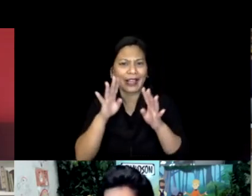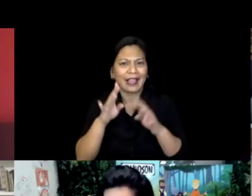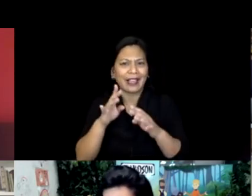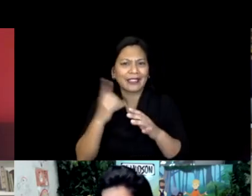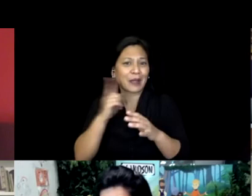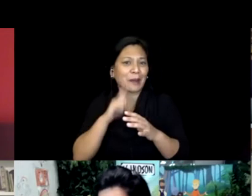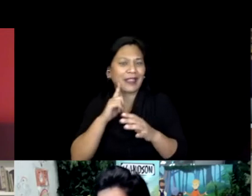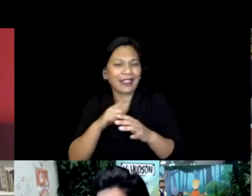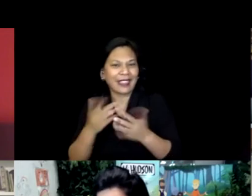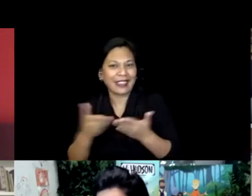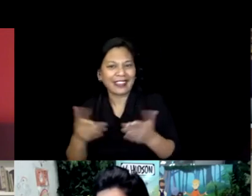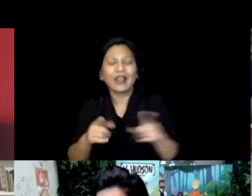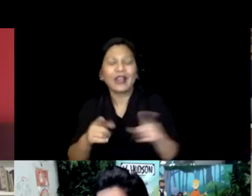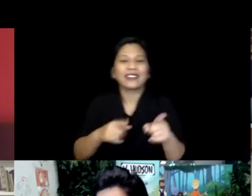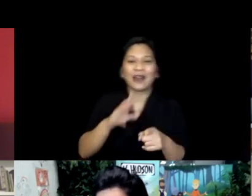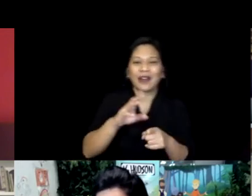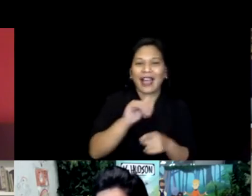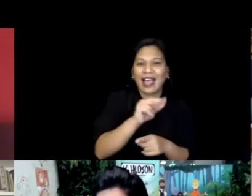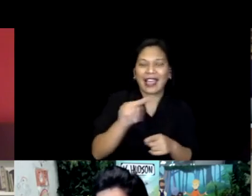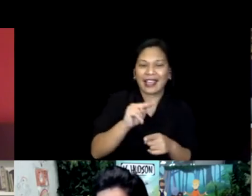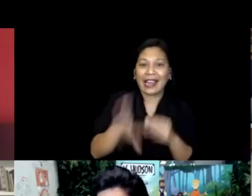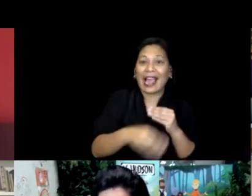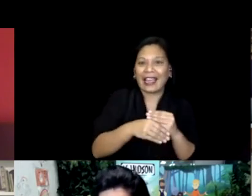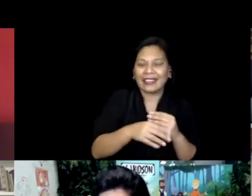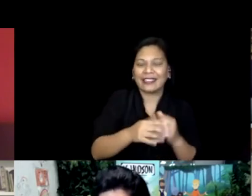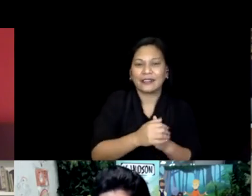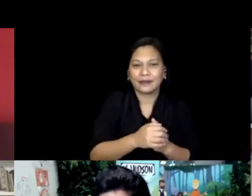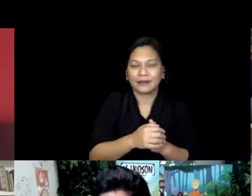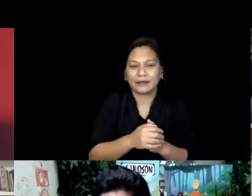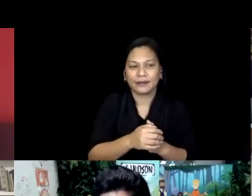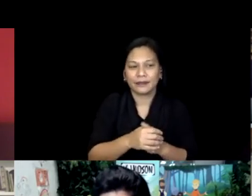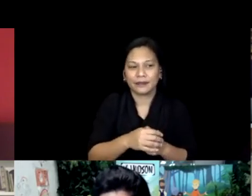also, sorry, is that, I've said too that I didn't feel,